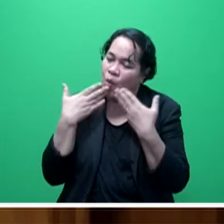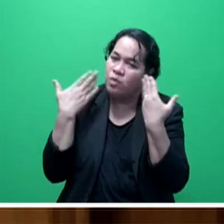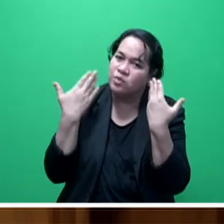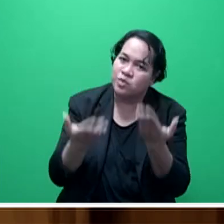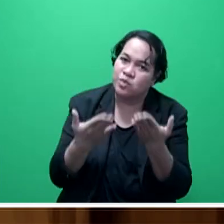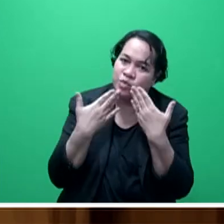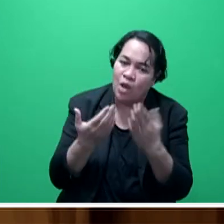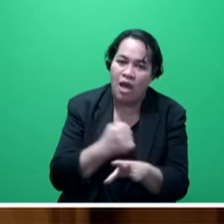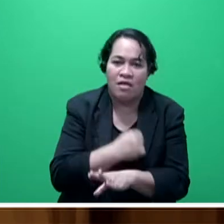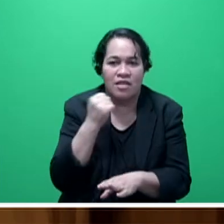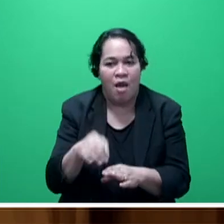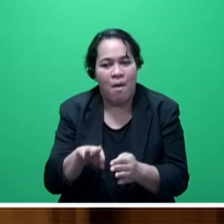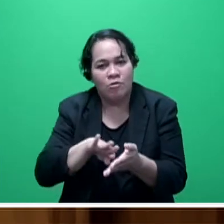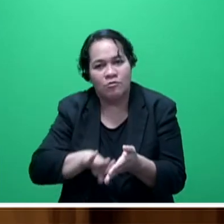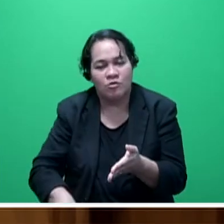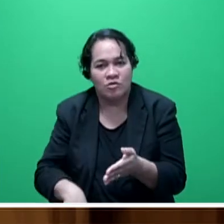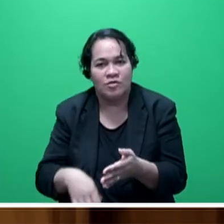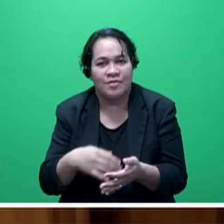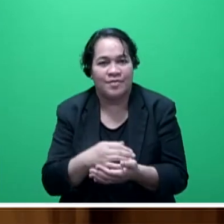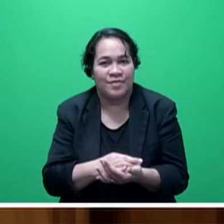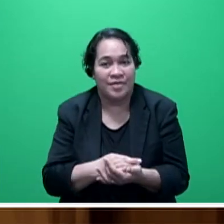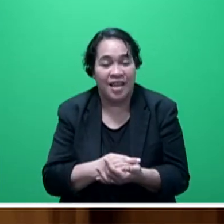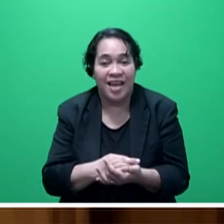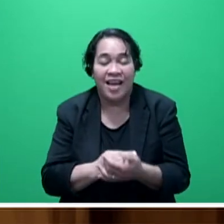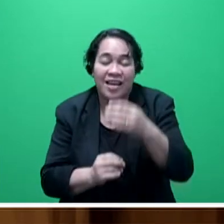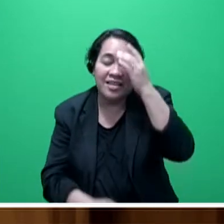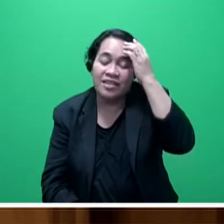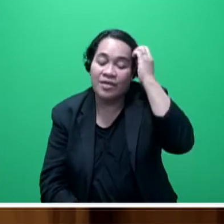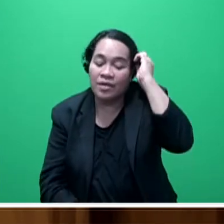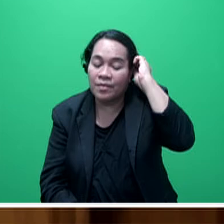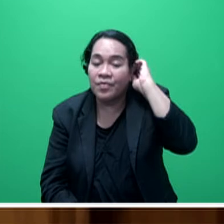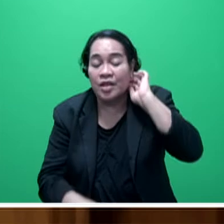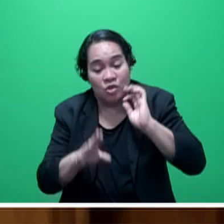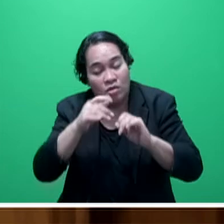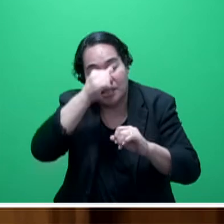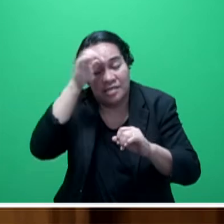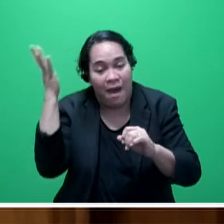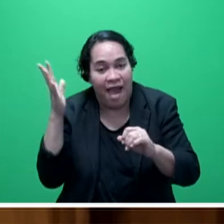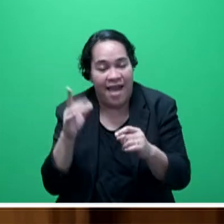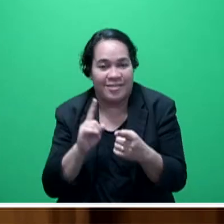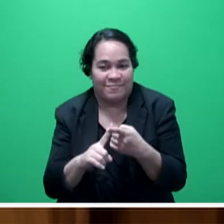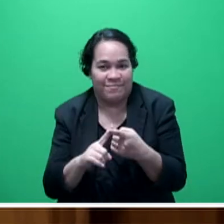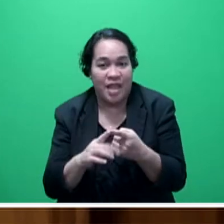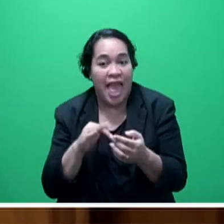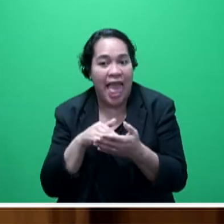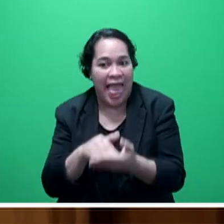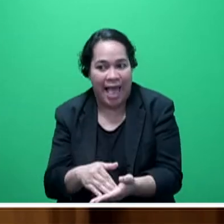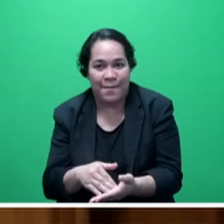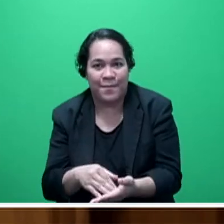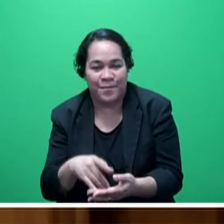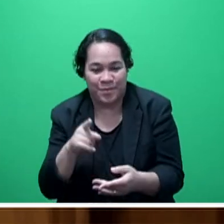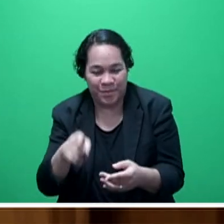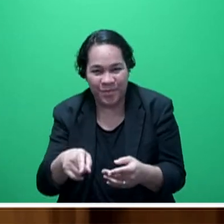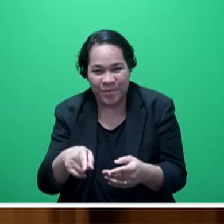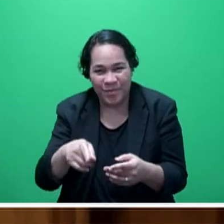taken by government. This smart and effective tactic helps the additional development of fishing